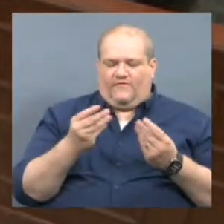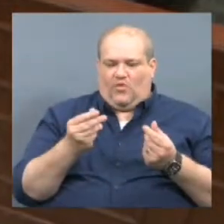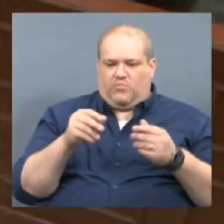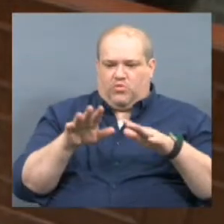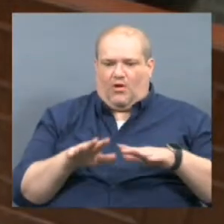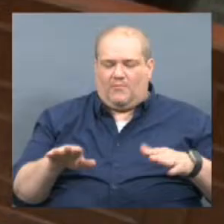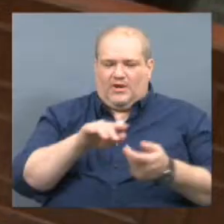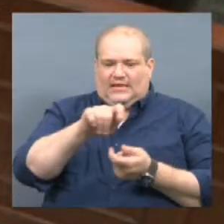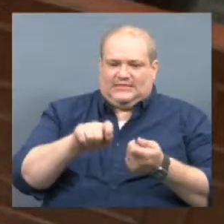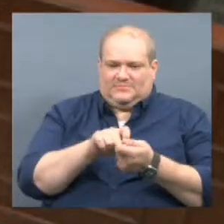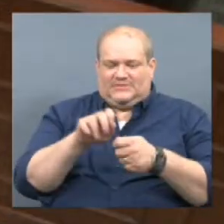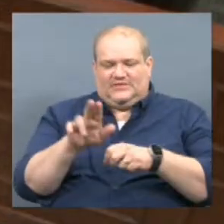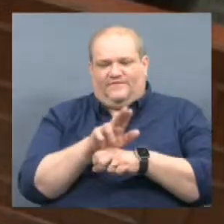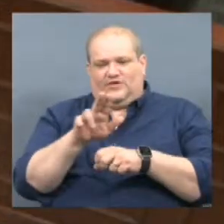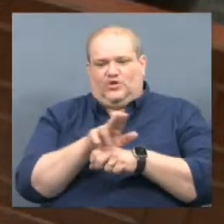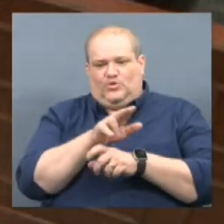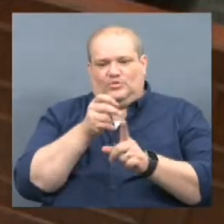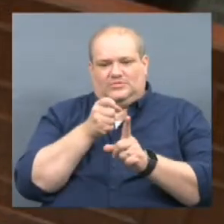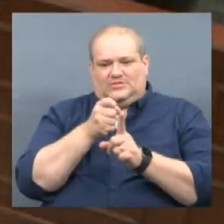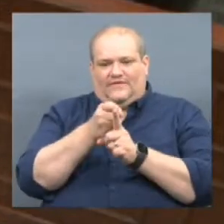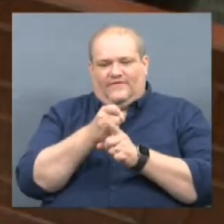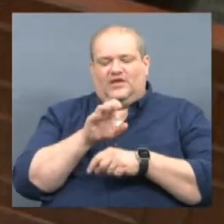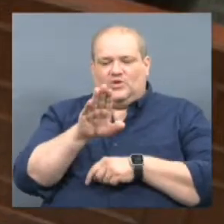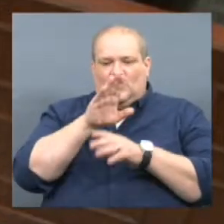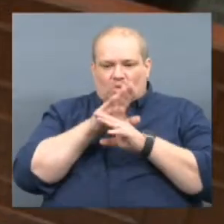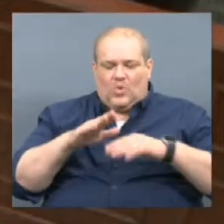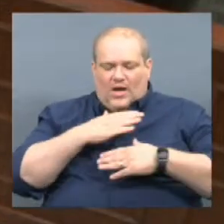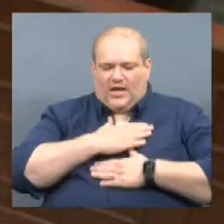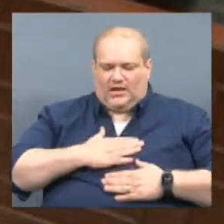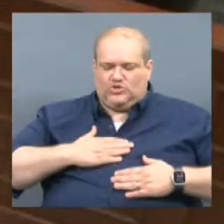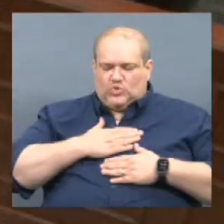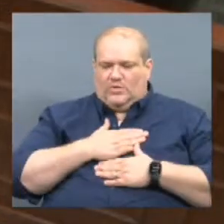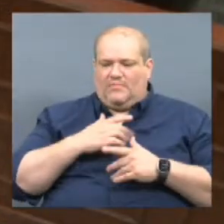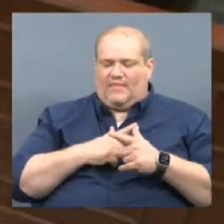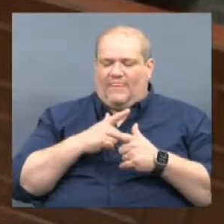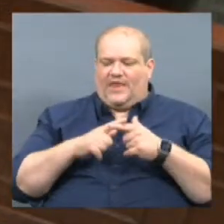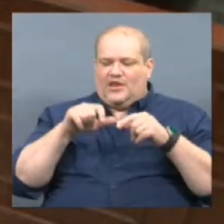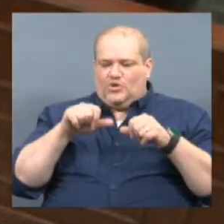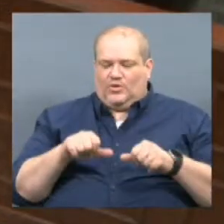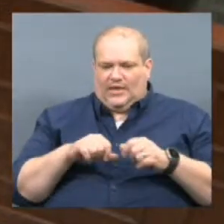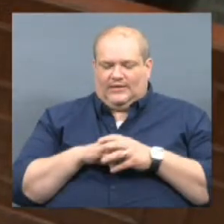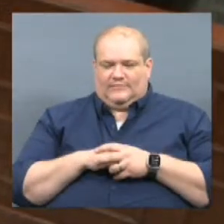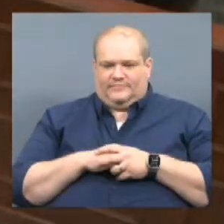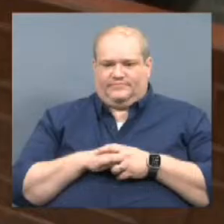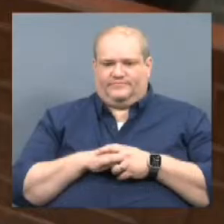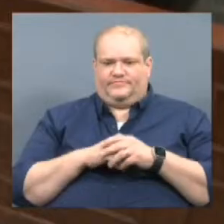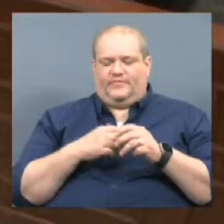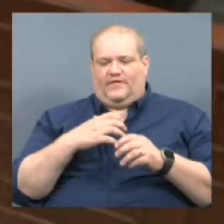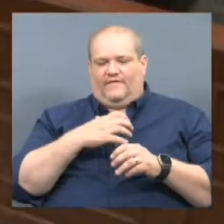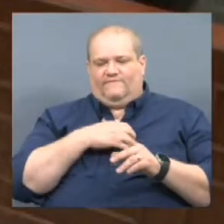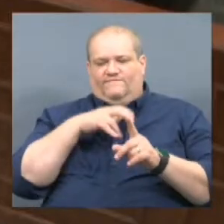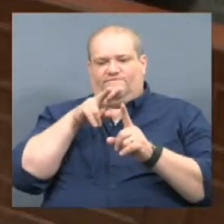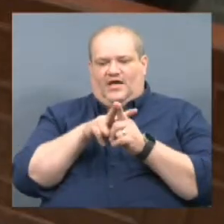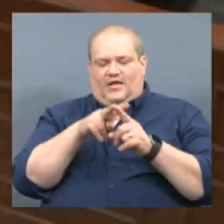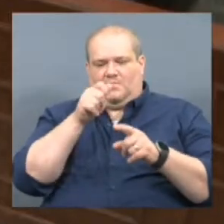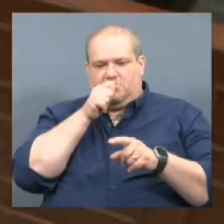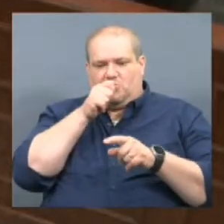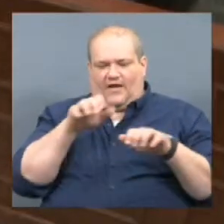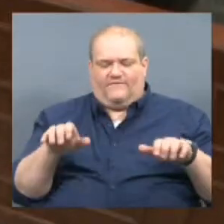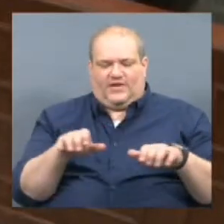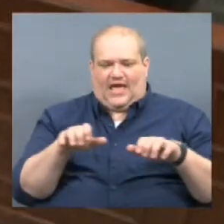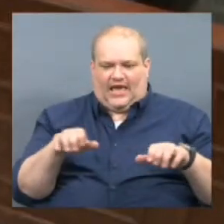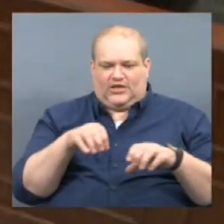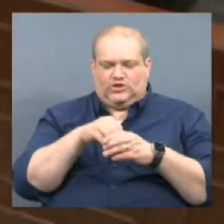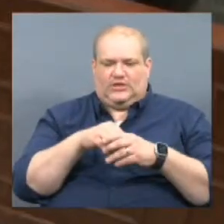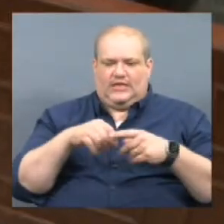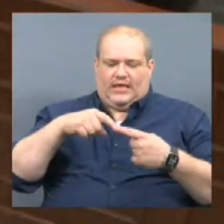a specific use affects your quiet enjoyment, you can file a private action